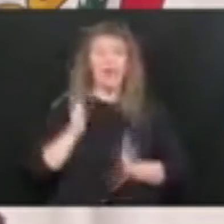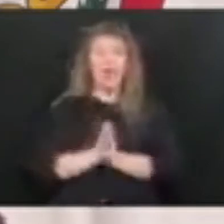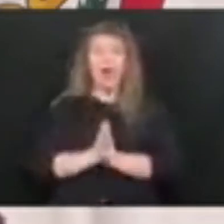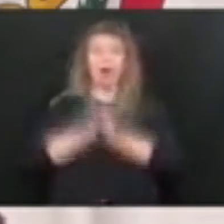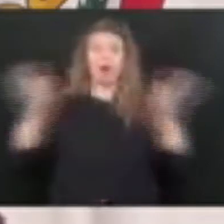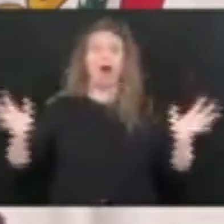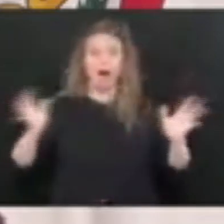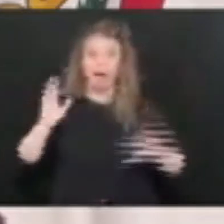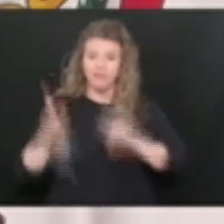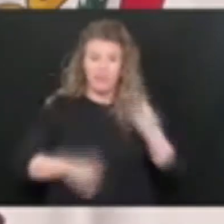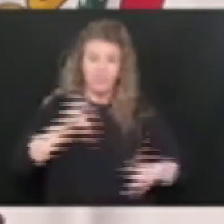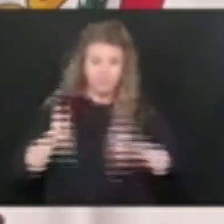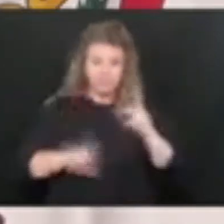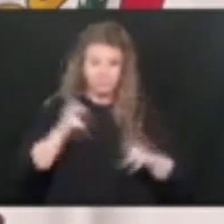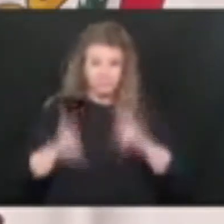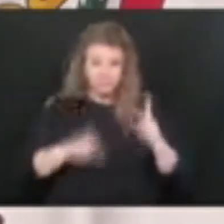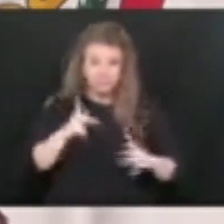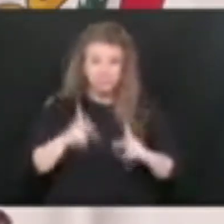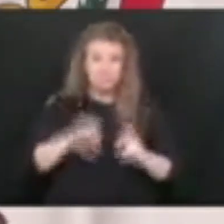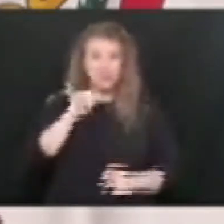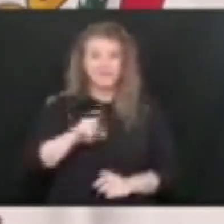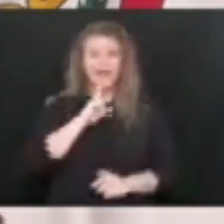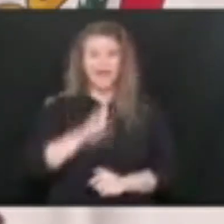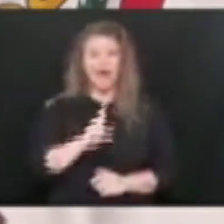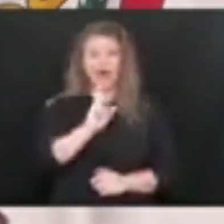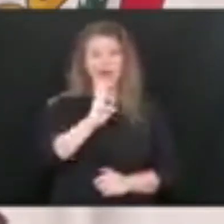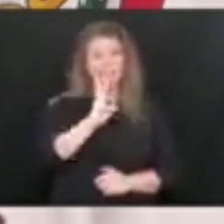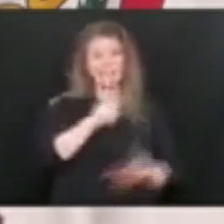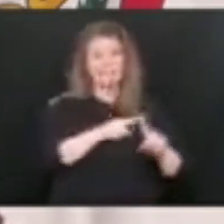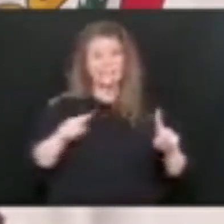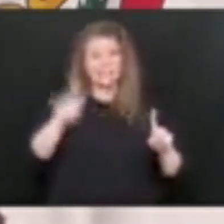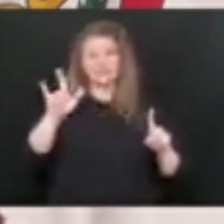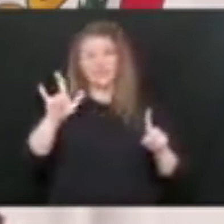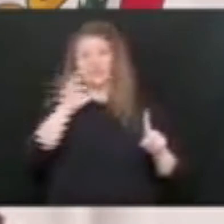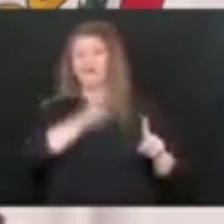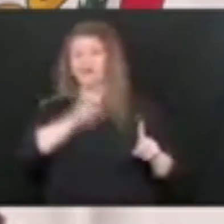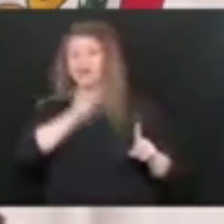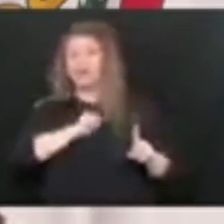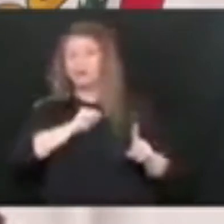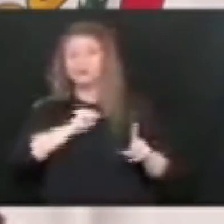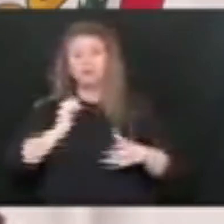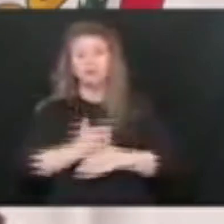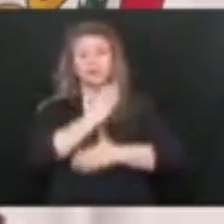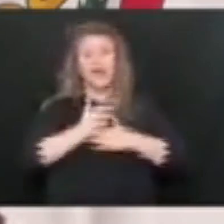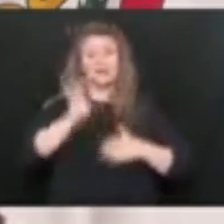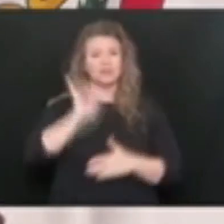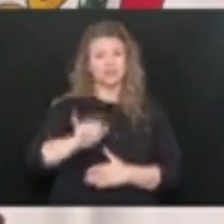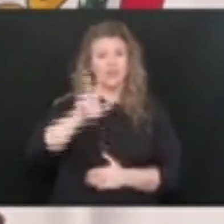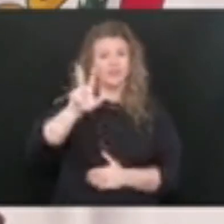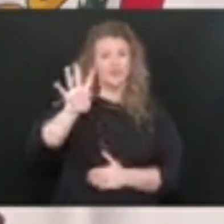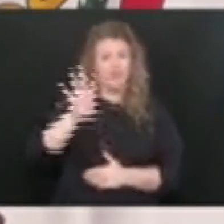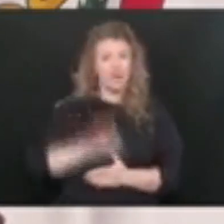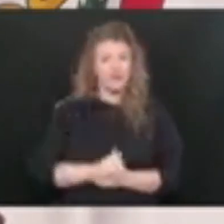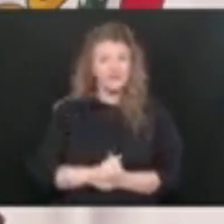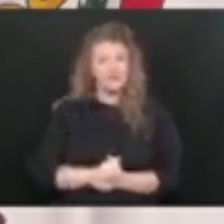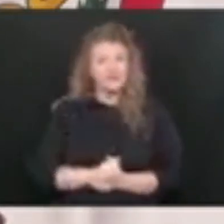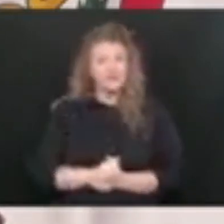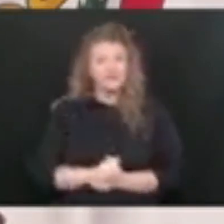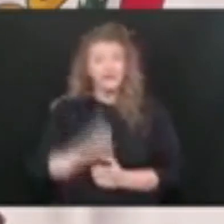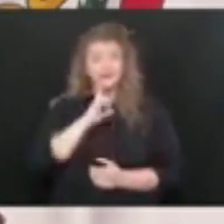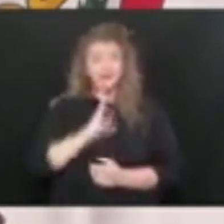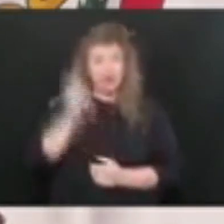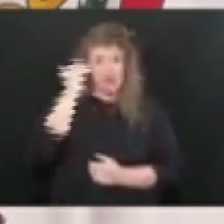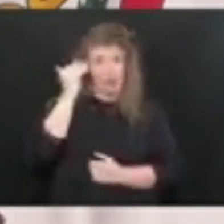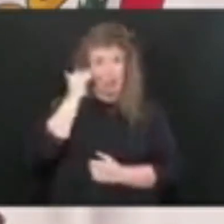of people that are 16 to 25 years of age to average at 34. So in all